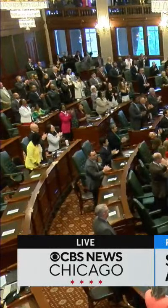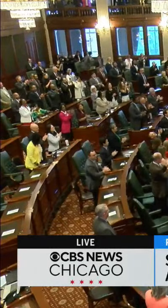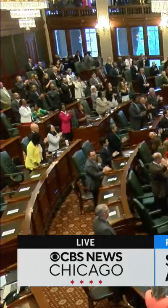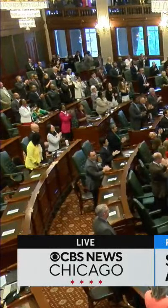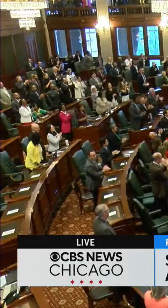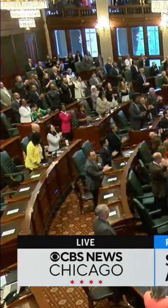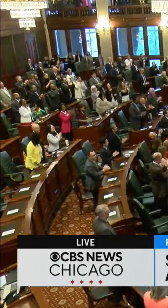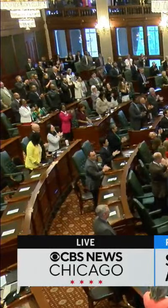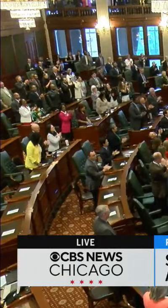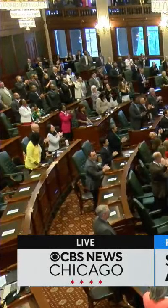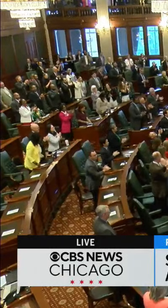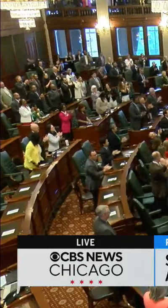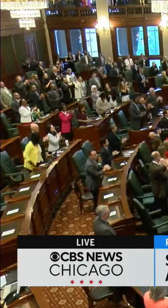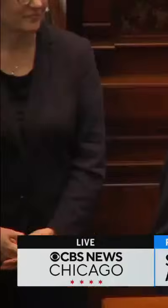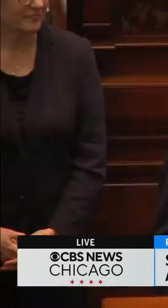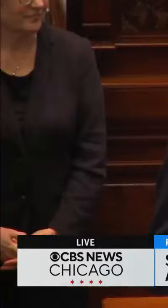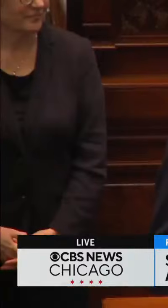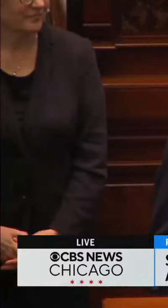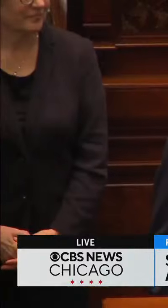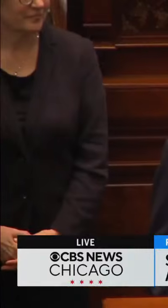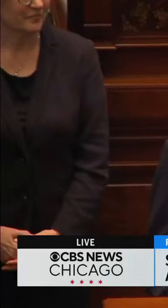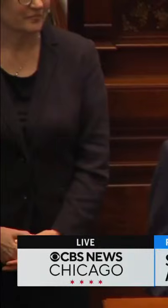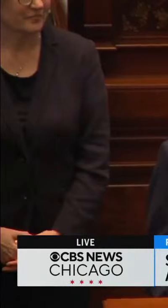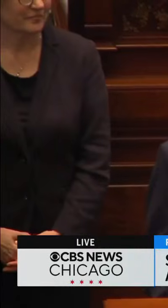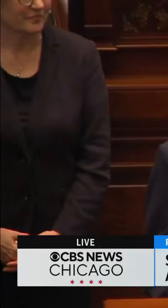Thanks. Thank you.